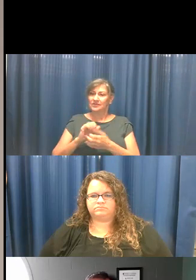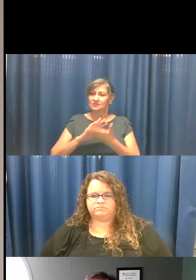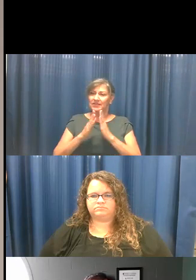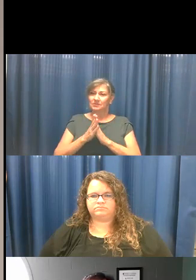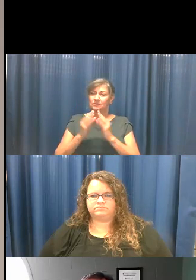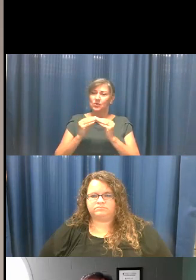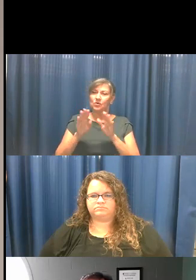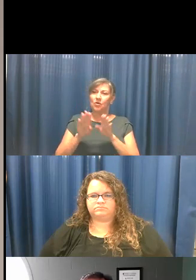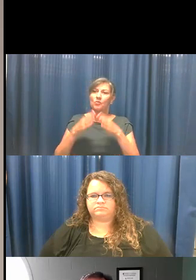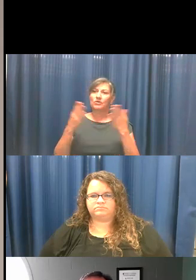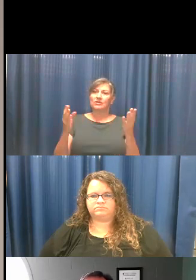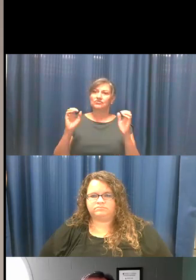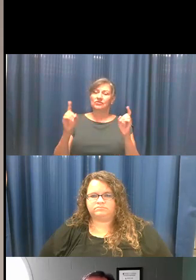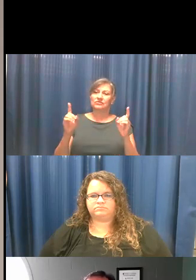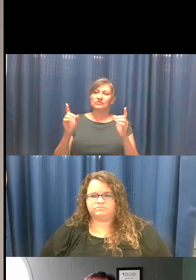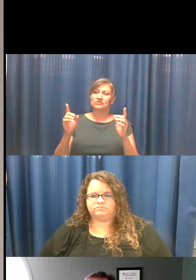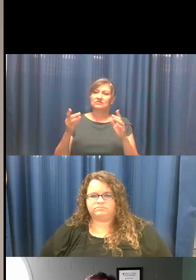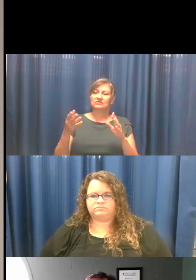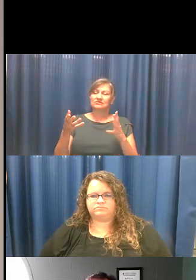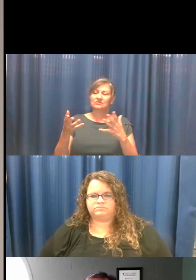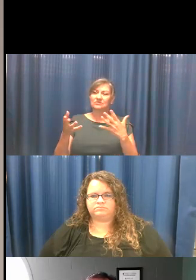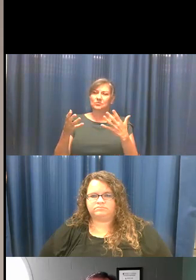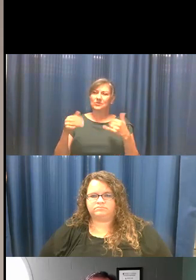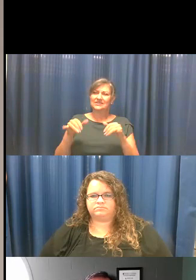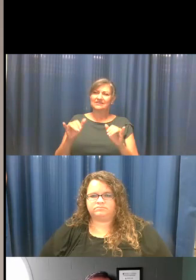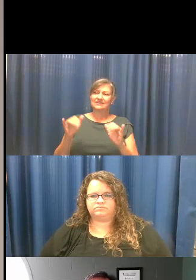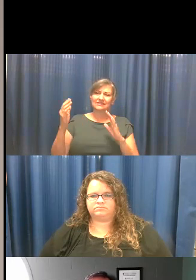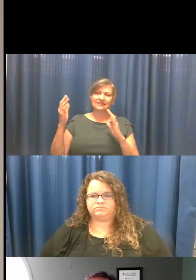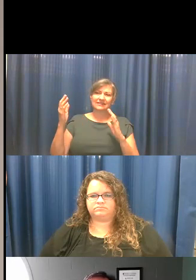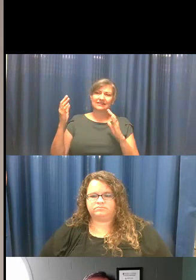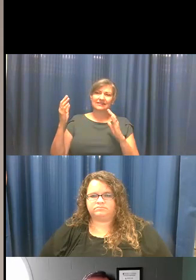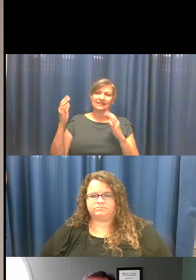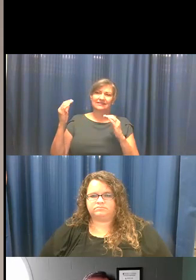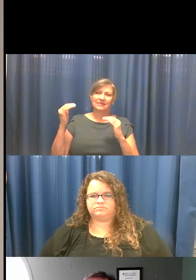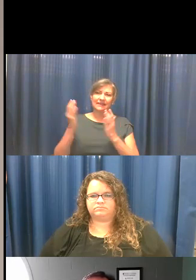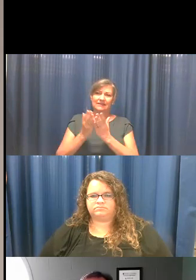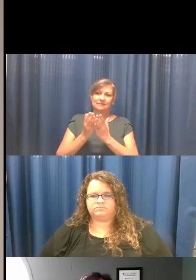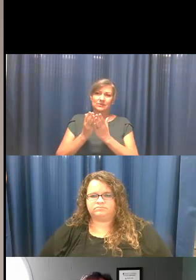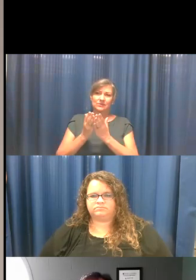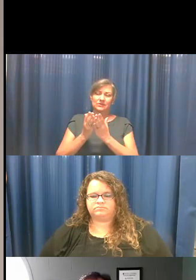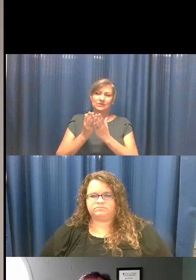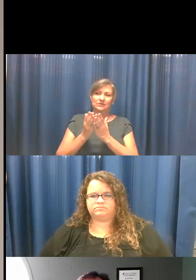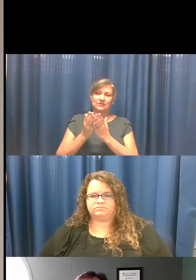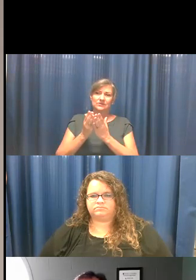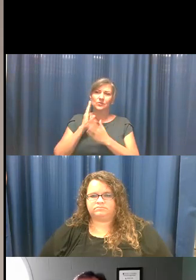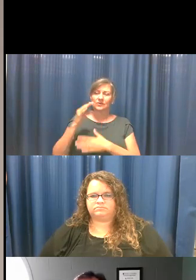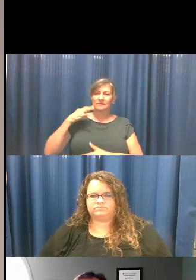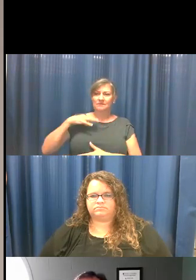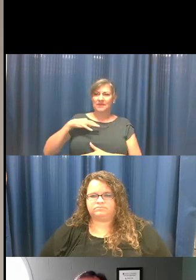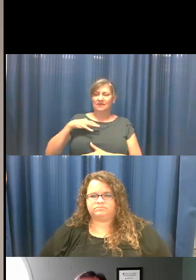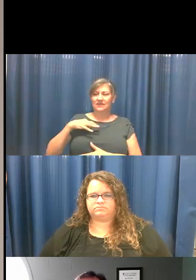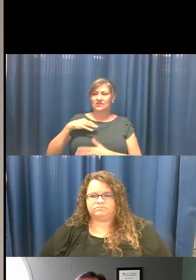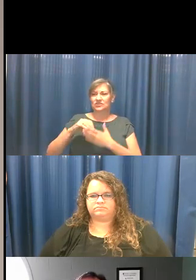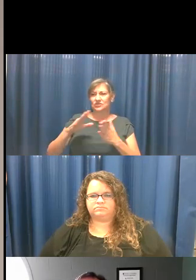resources and to free materials, there's still, we expect this book benefit to students to be something to the tune of about